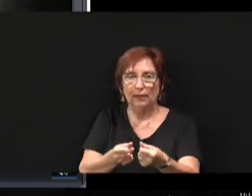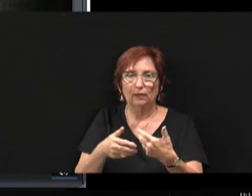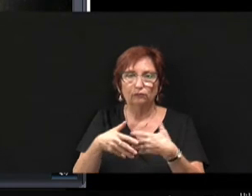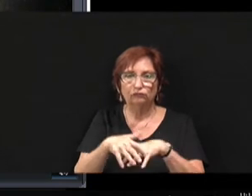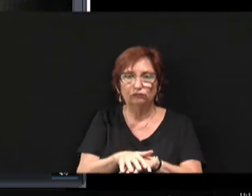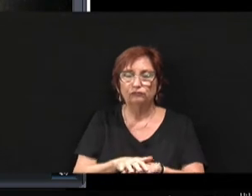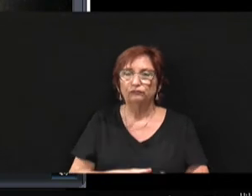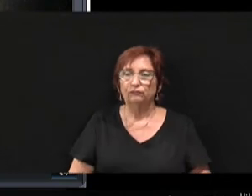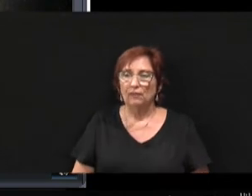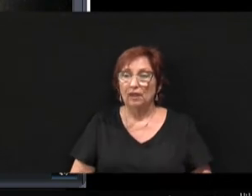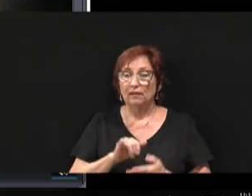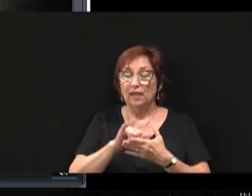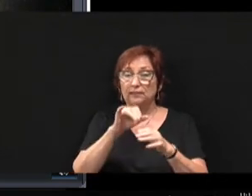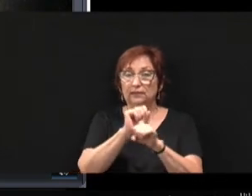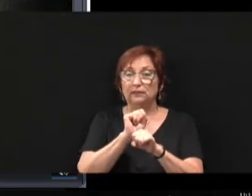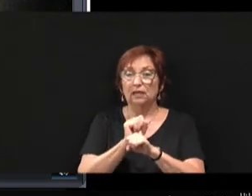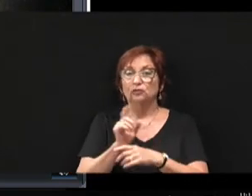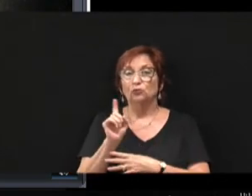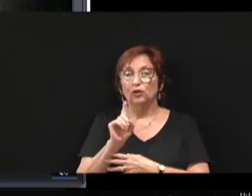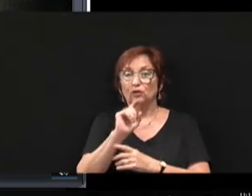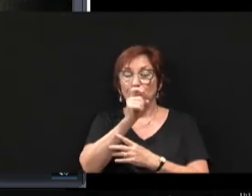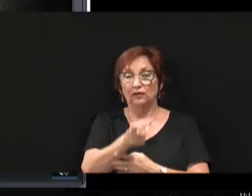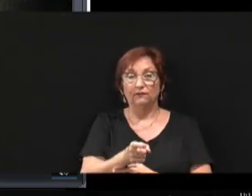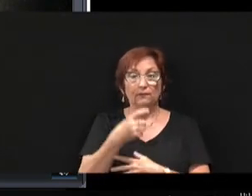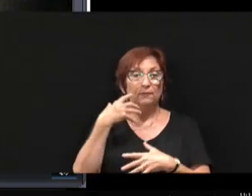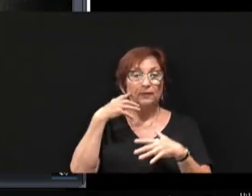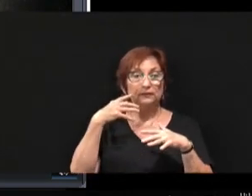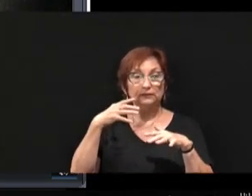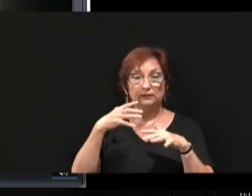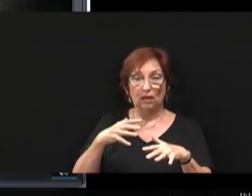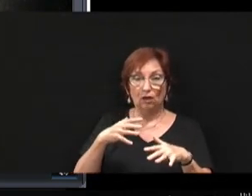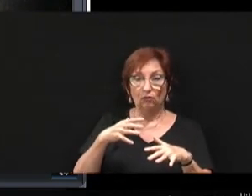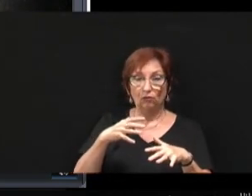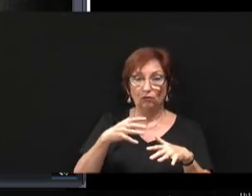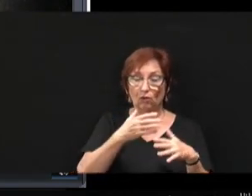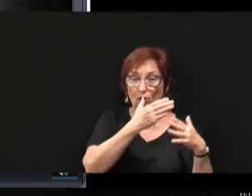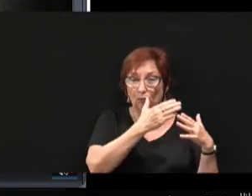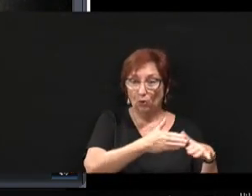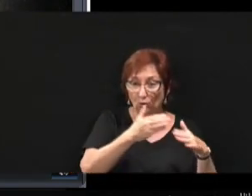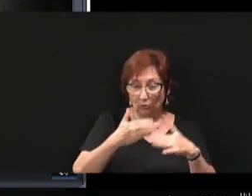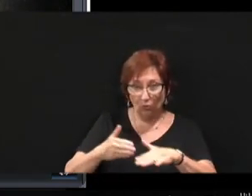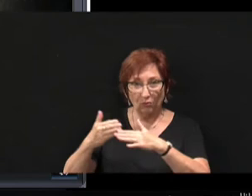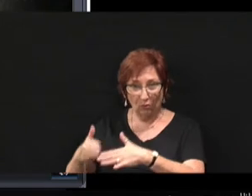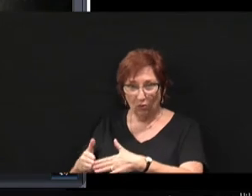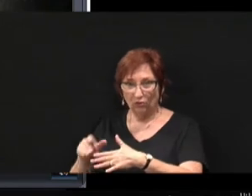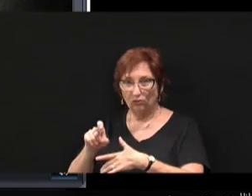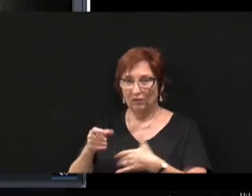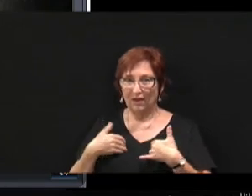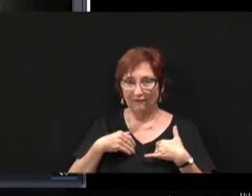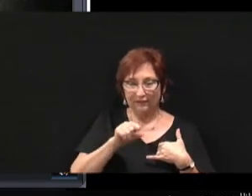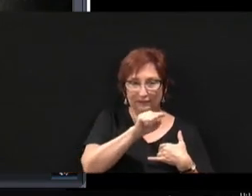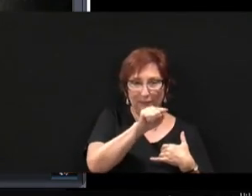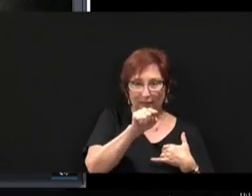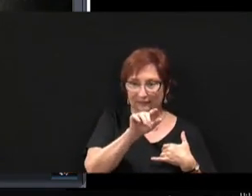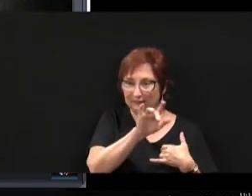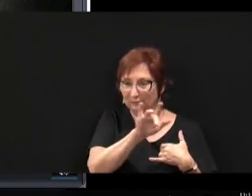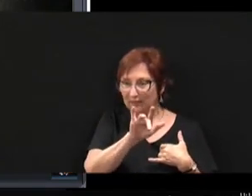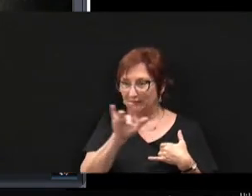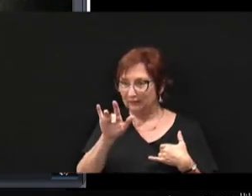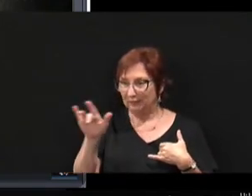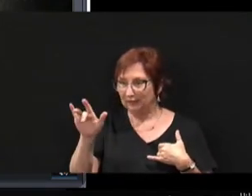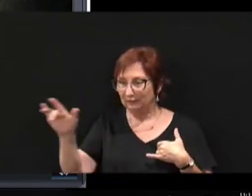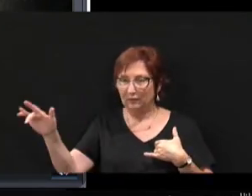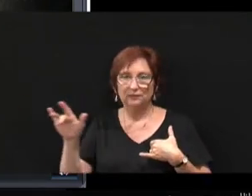a task in which you give them the sounds broken down. You got to have a little space between them, and they're going to blend